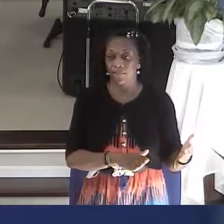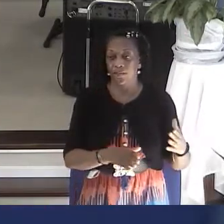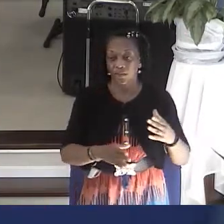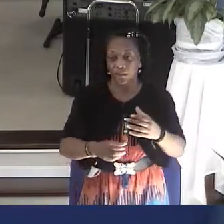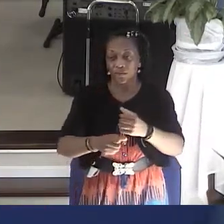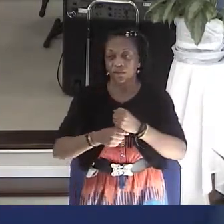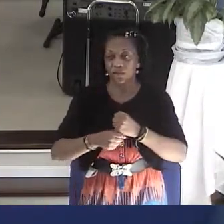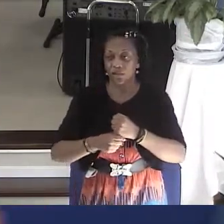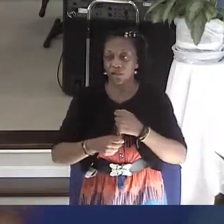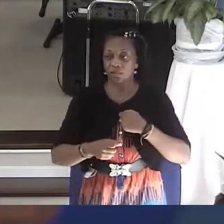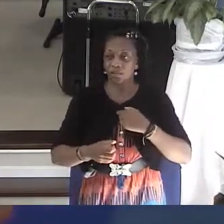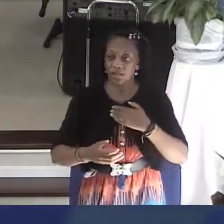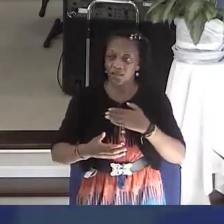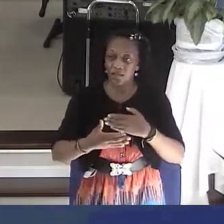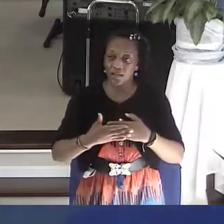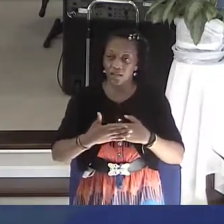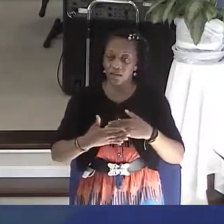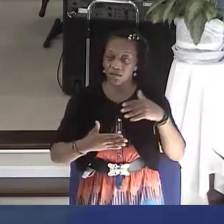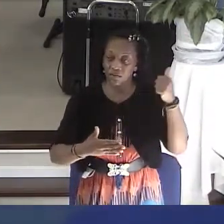Draw me